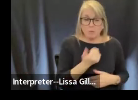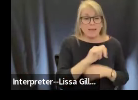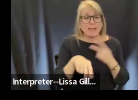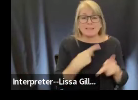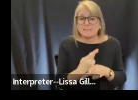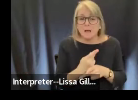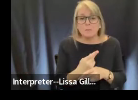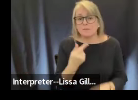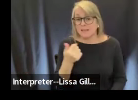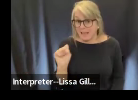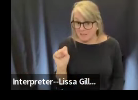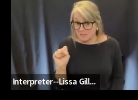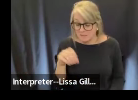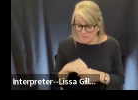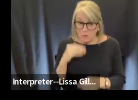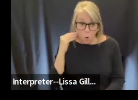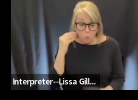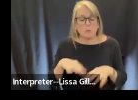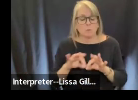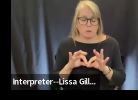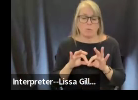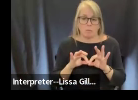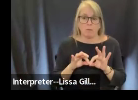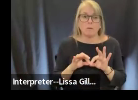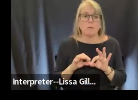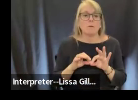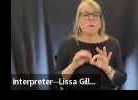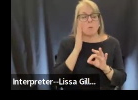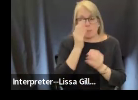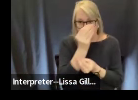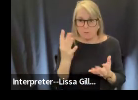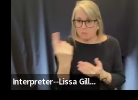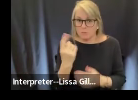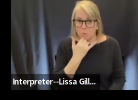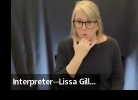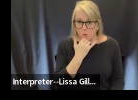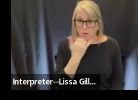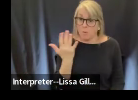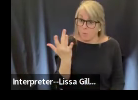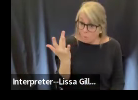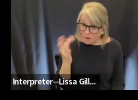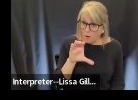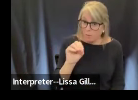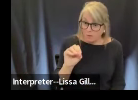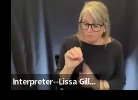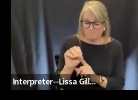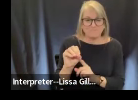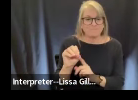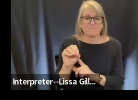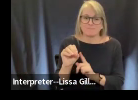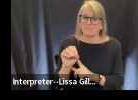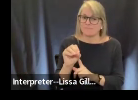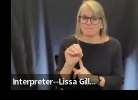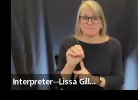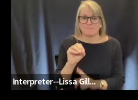home, is critical. Those can let you know when something is wrong, because carbon monoxide is the silent killer. It